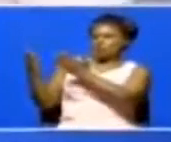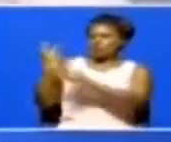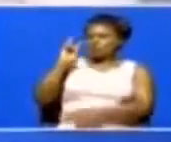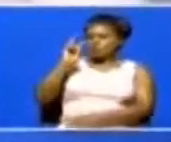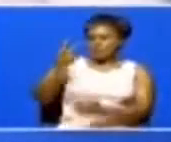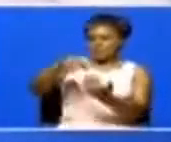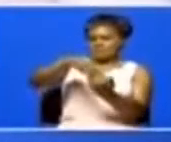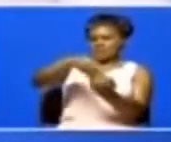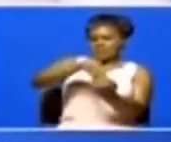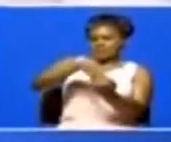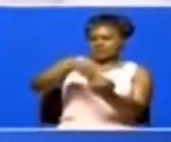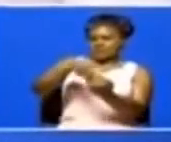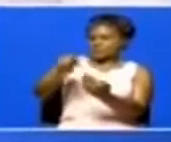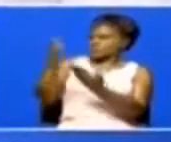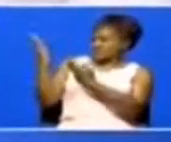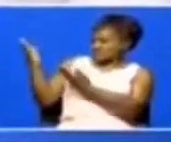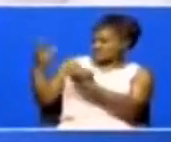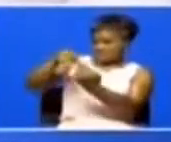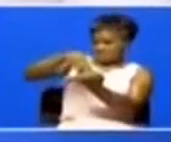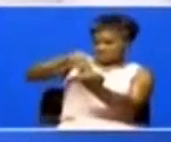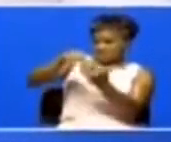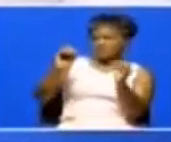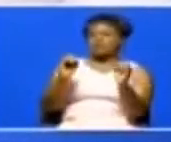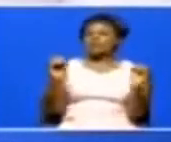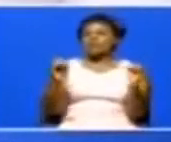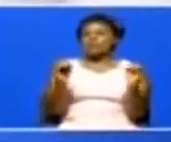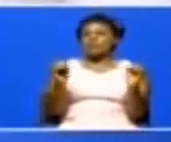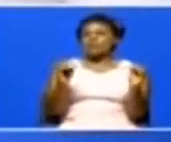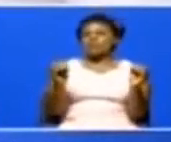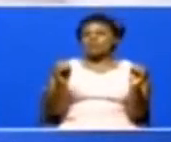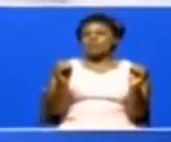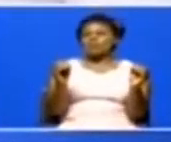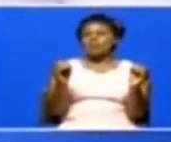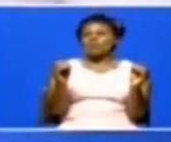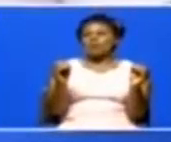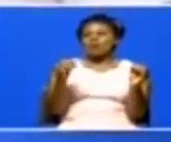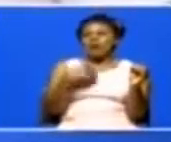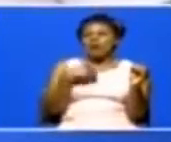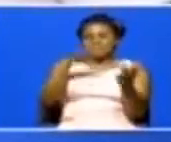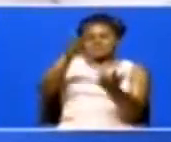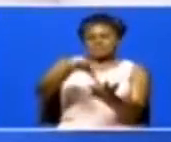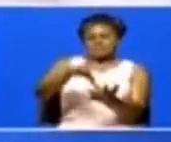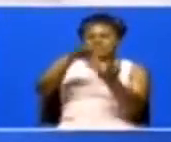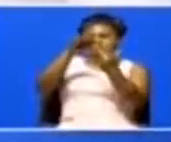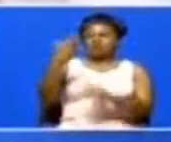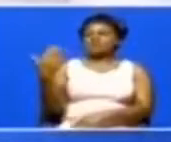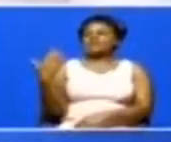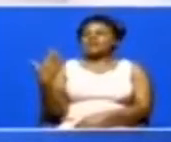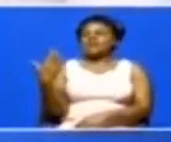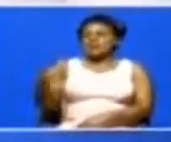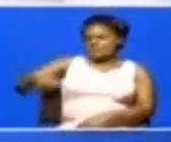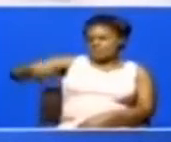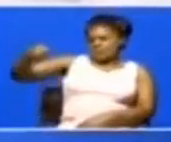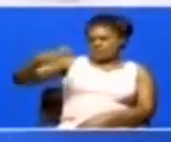plastics, but they are not plastics. Cygreen Africa Limited has a very unique product. Our